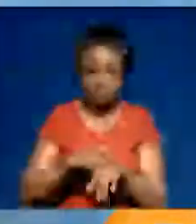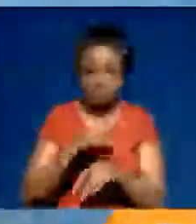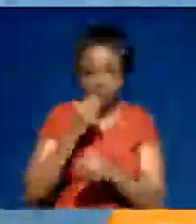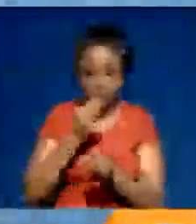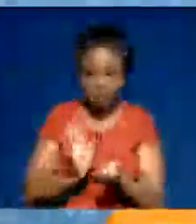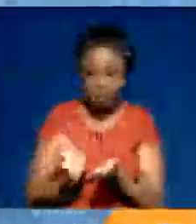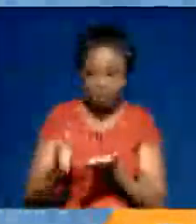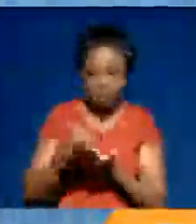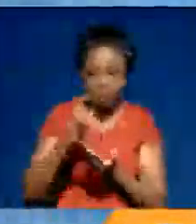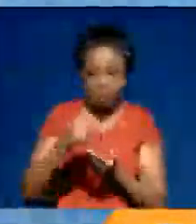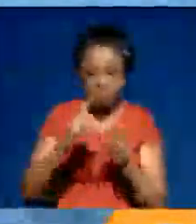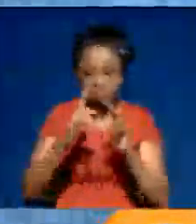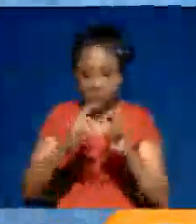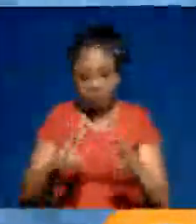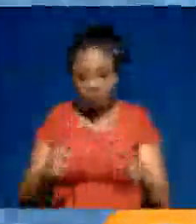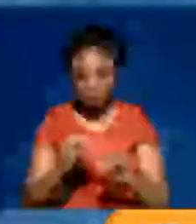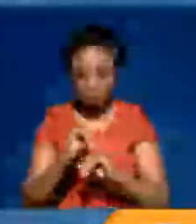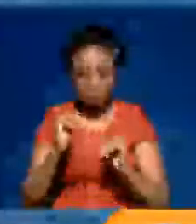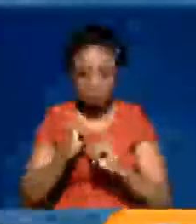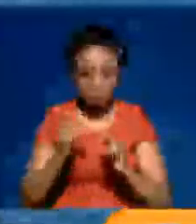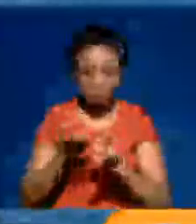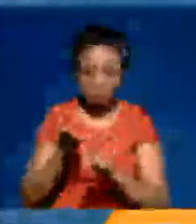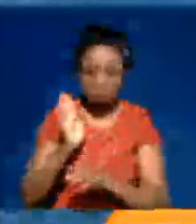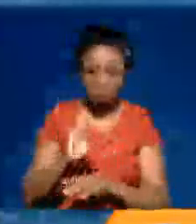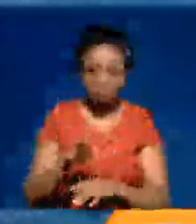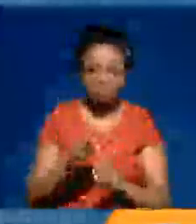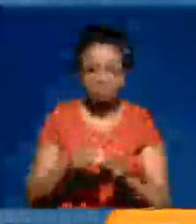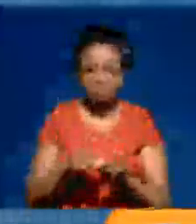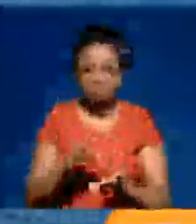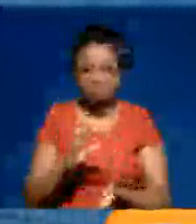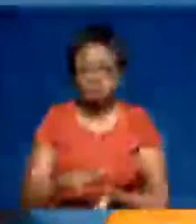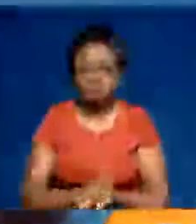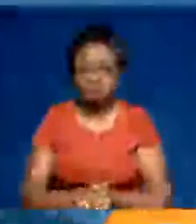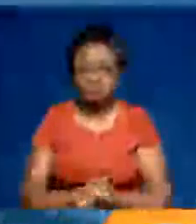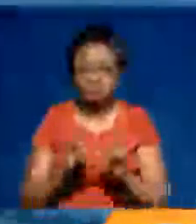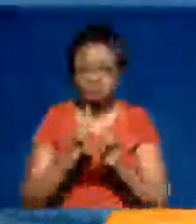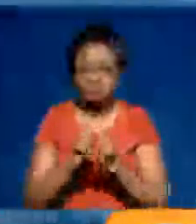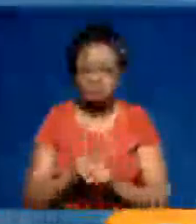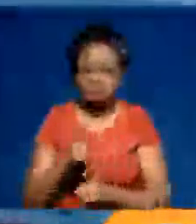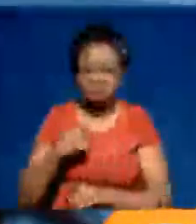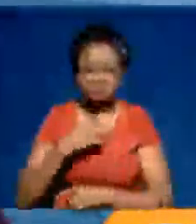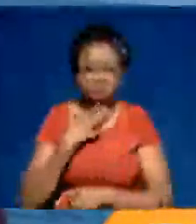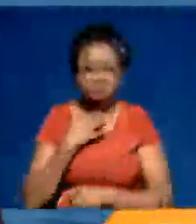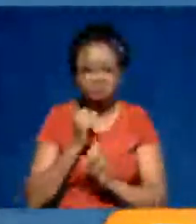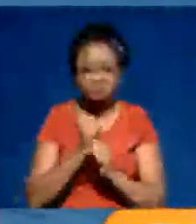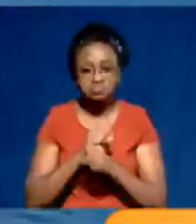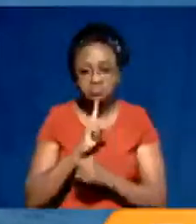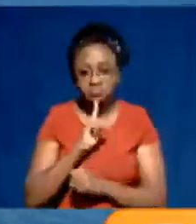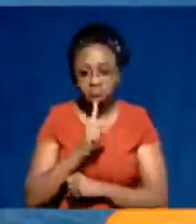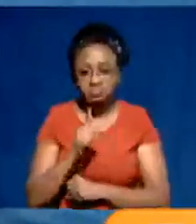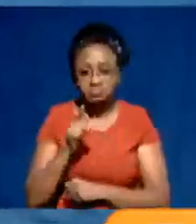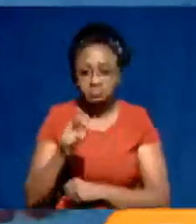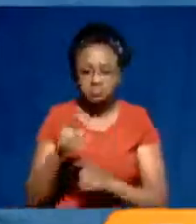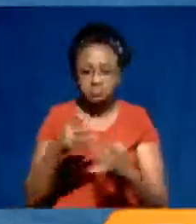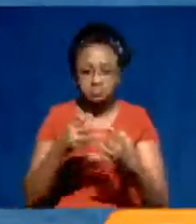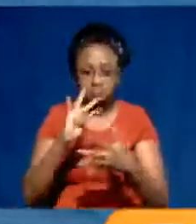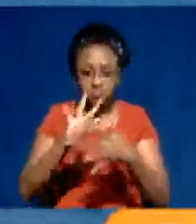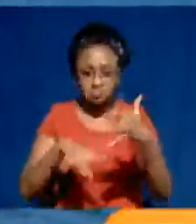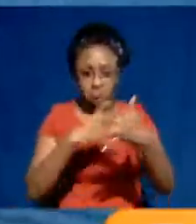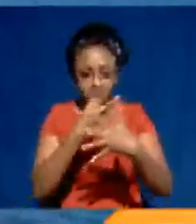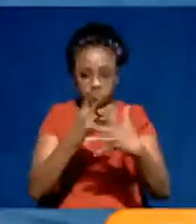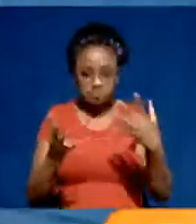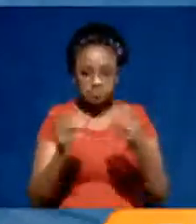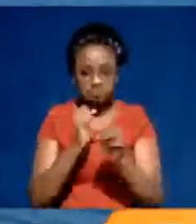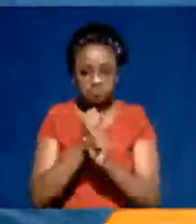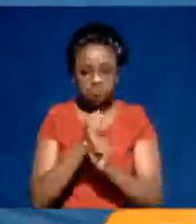out and clean them before you bring them back for a new batch. Then making sure that the cage net is also well done, there